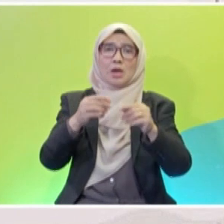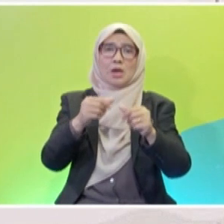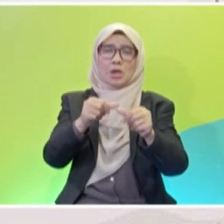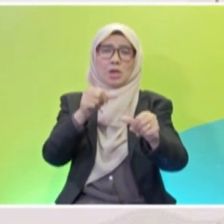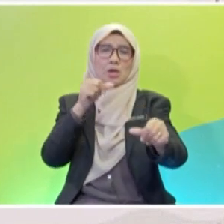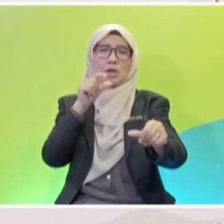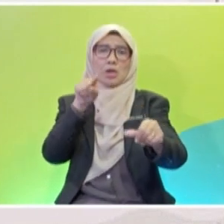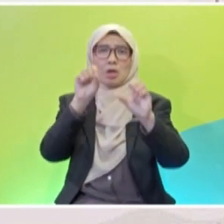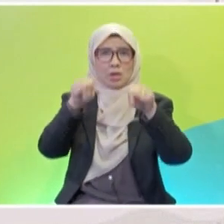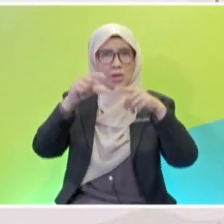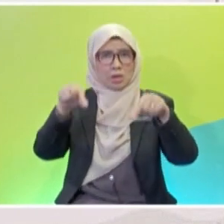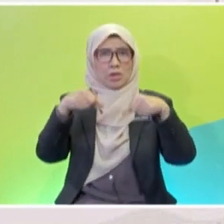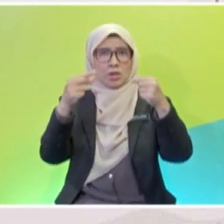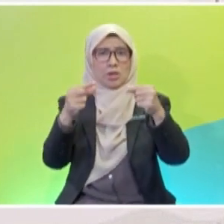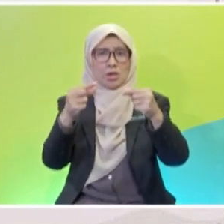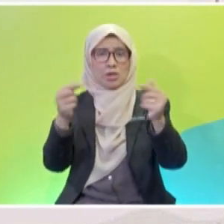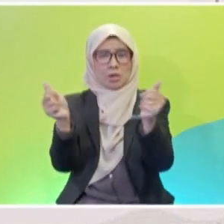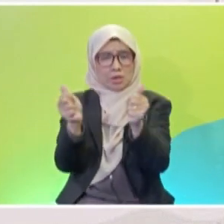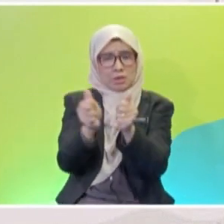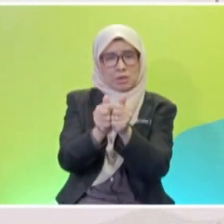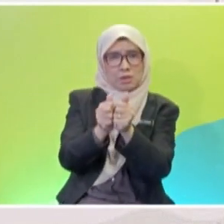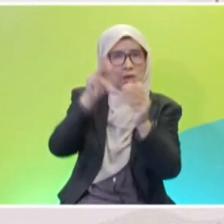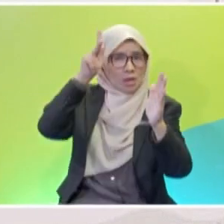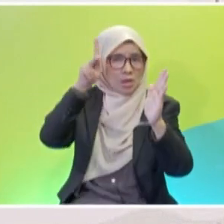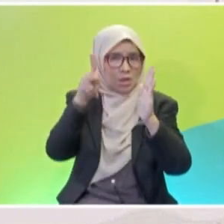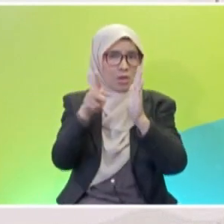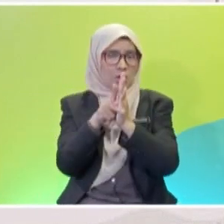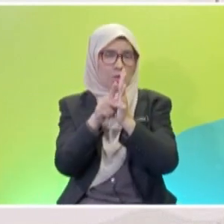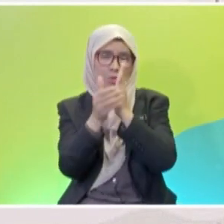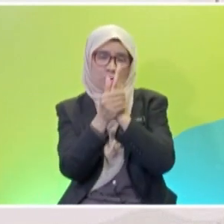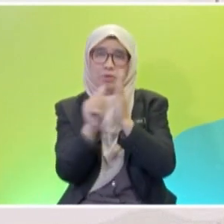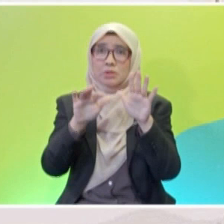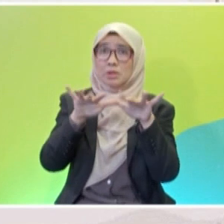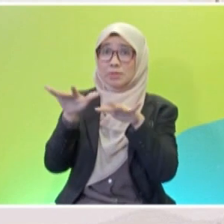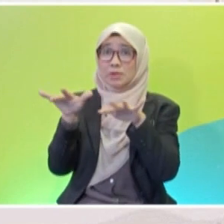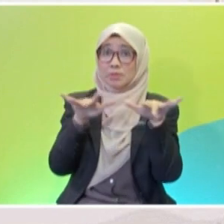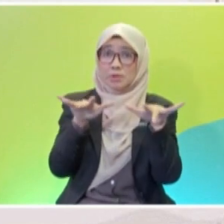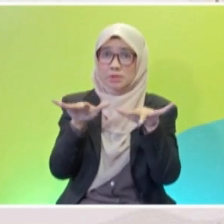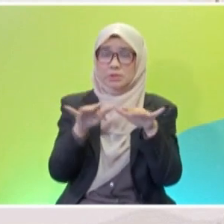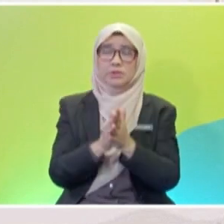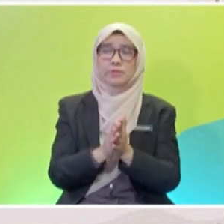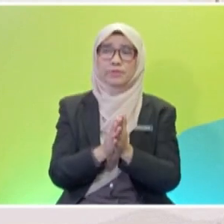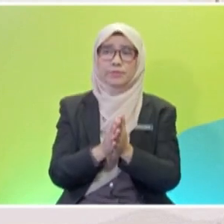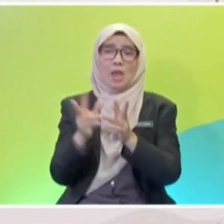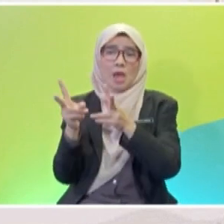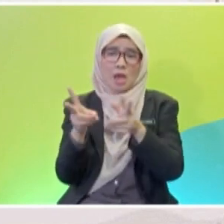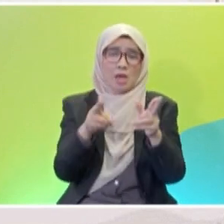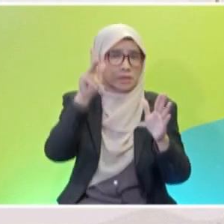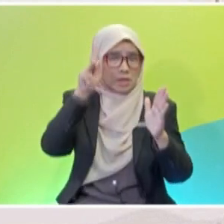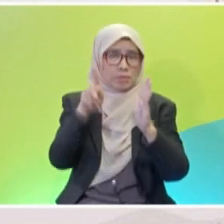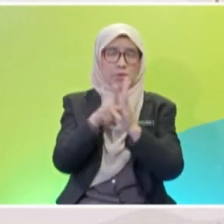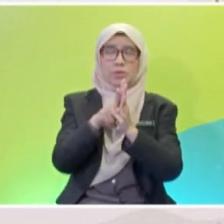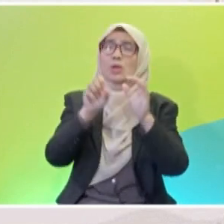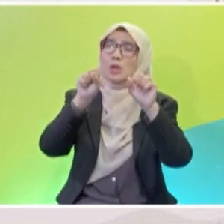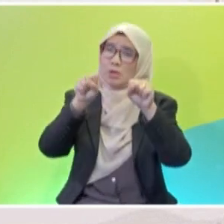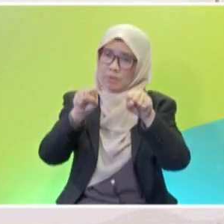go with photo manipulation. So what I have shared here is that editing photos is acceptable to a